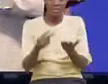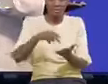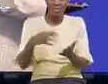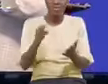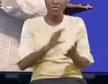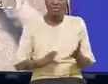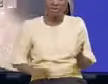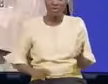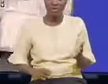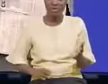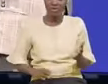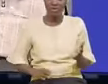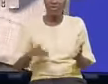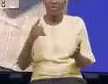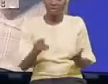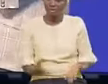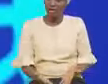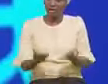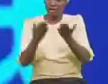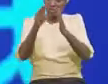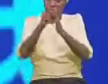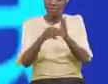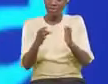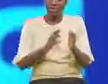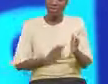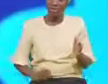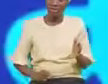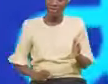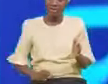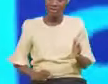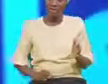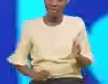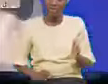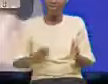Kristo ƒe tsitre tsia. Kristo dodo ɖe dzia.